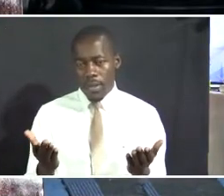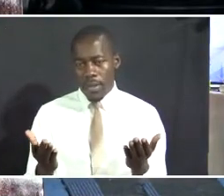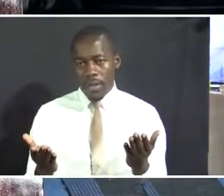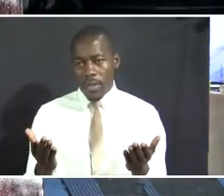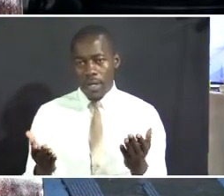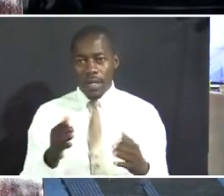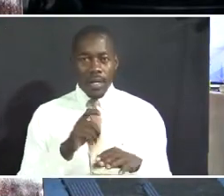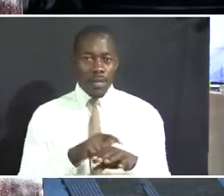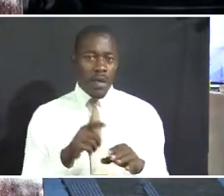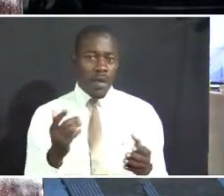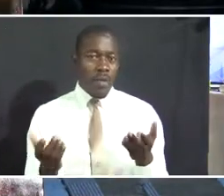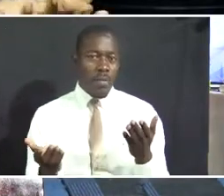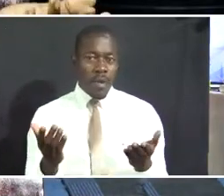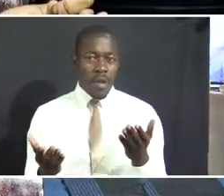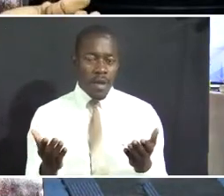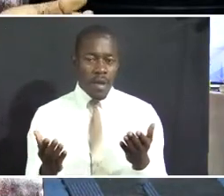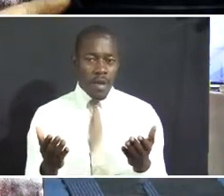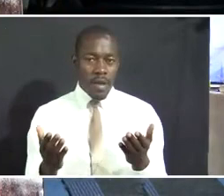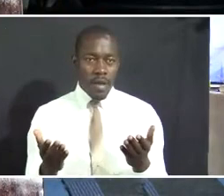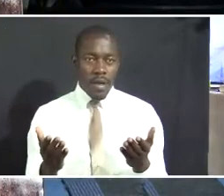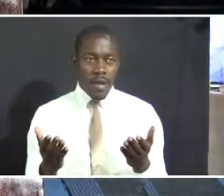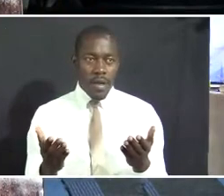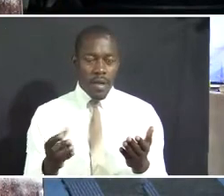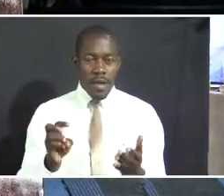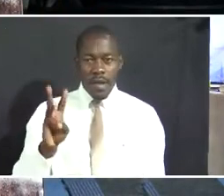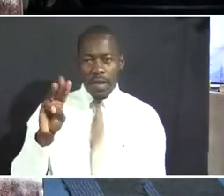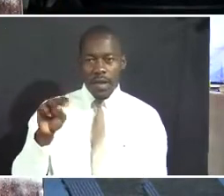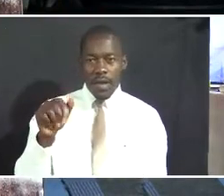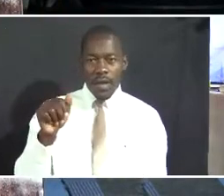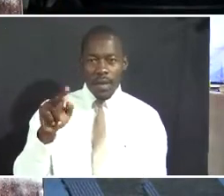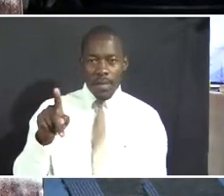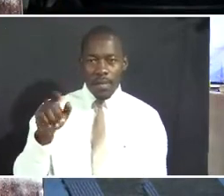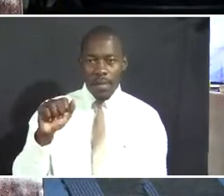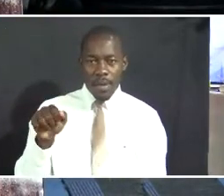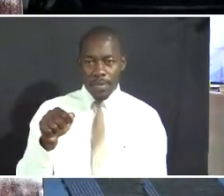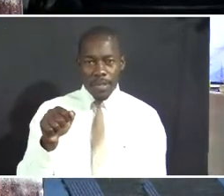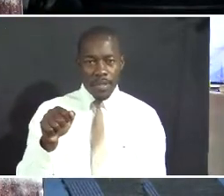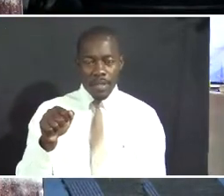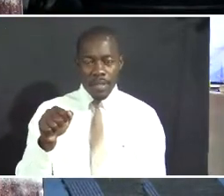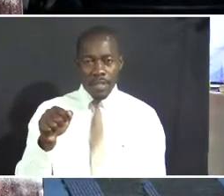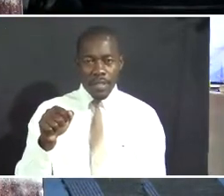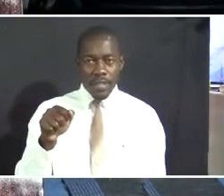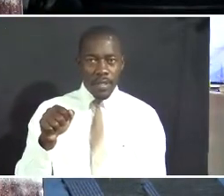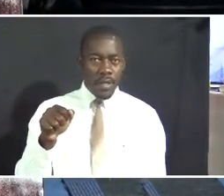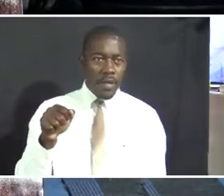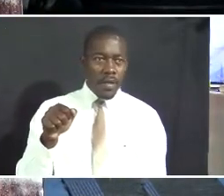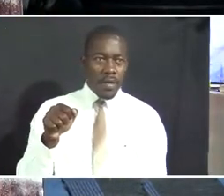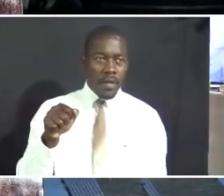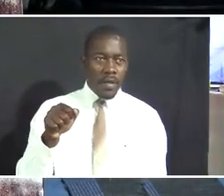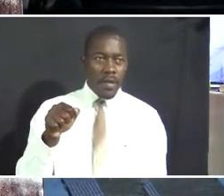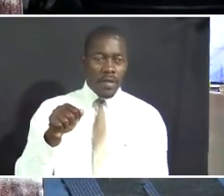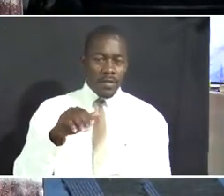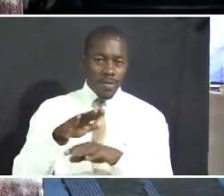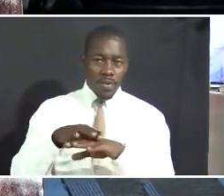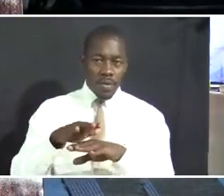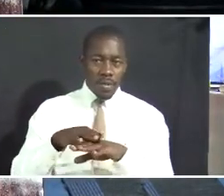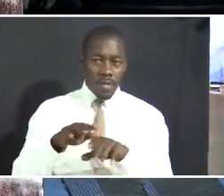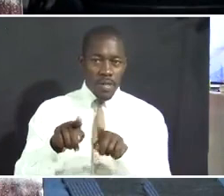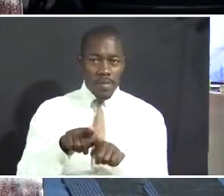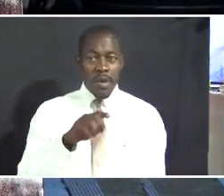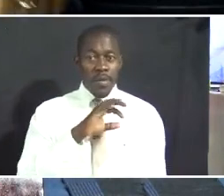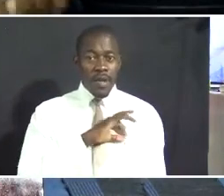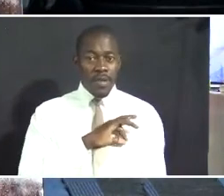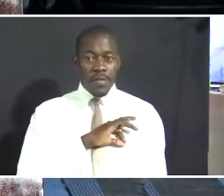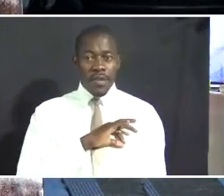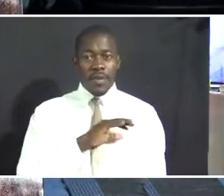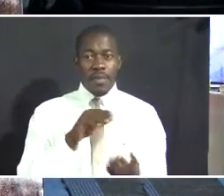MAPS, actually MAPS is much cheaper, and they get more. they benefit more from the Christian Foundation.